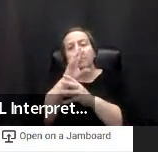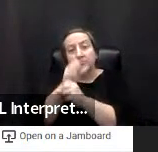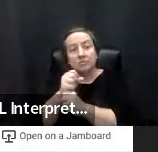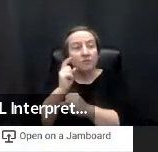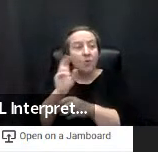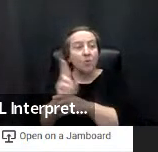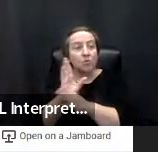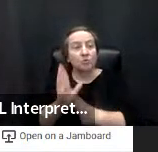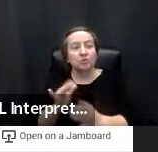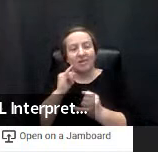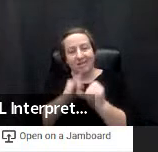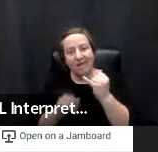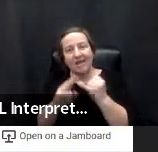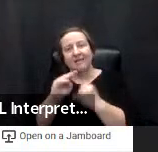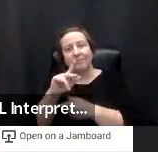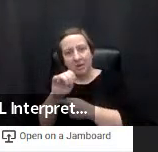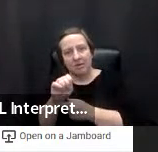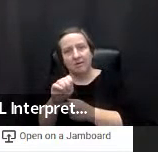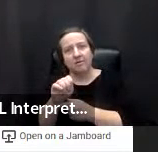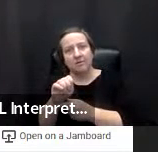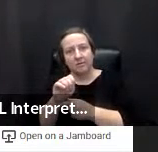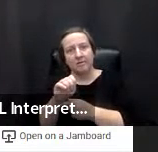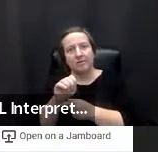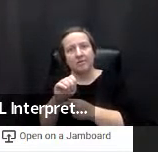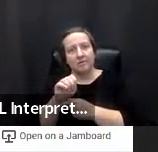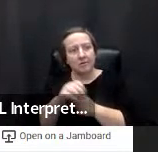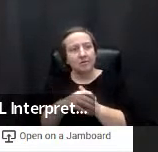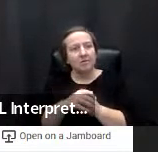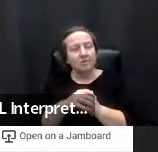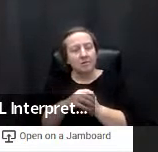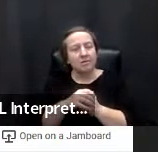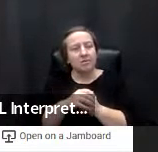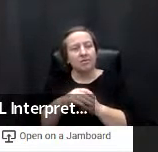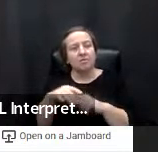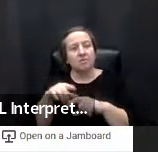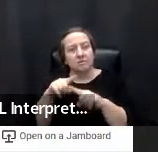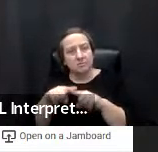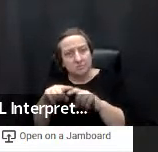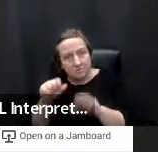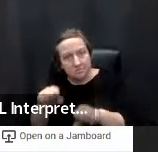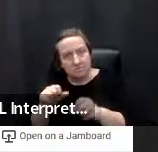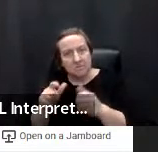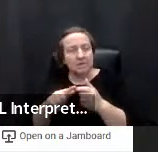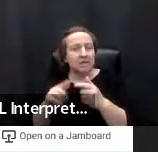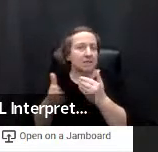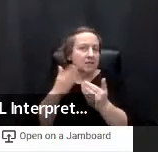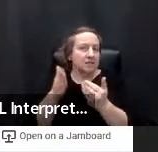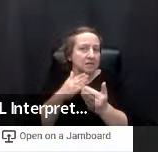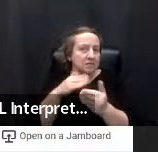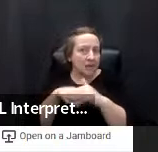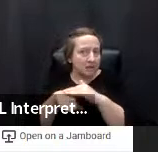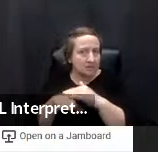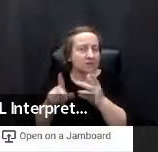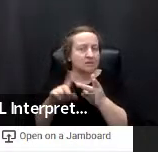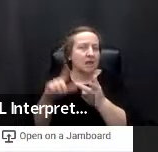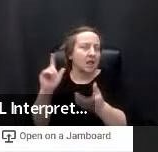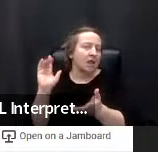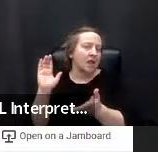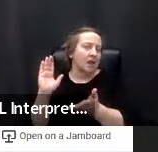that last mile, speed, reliability, ease of access, and fewer stops.